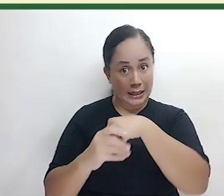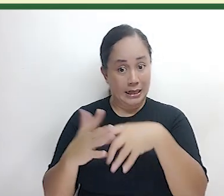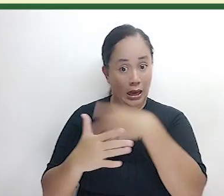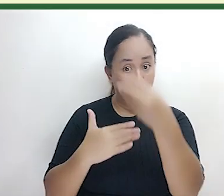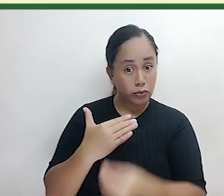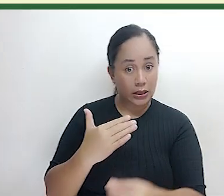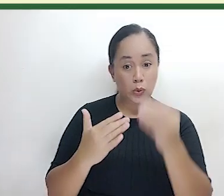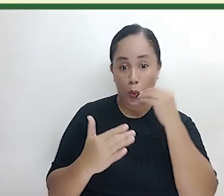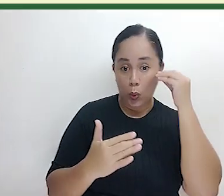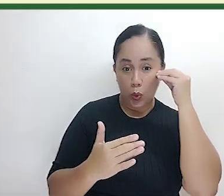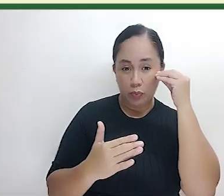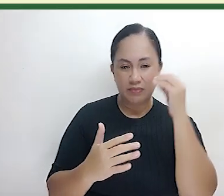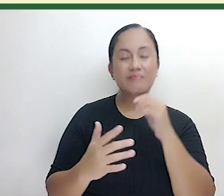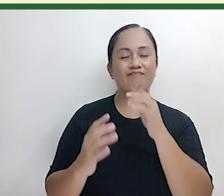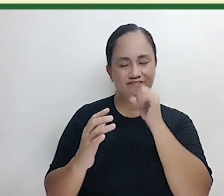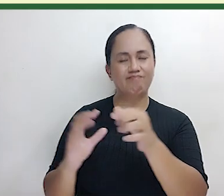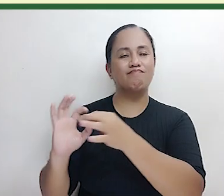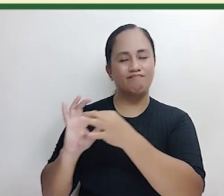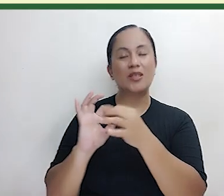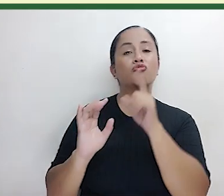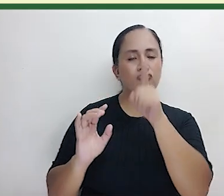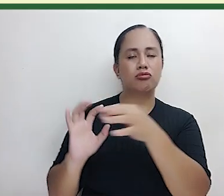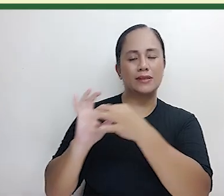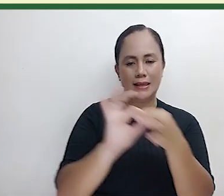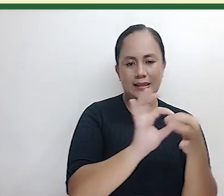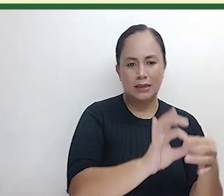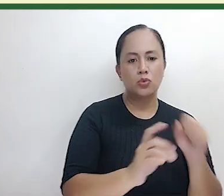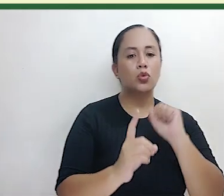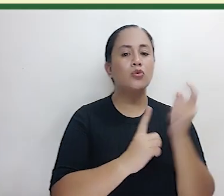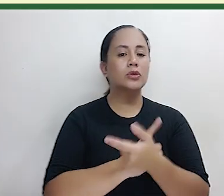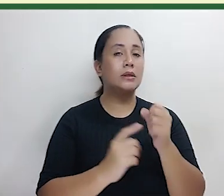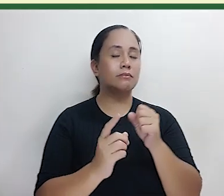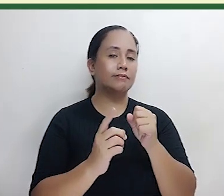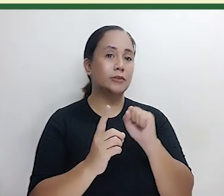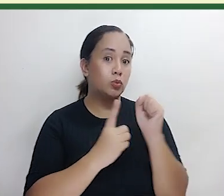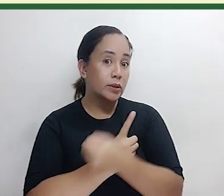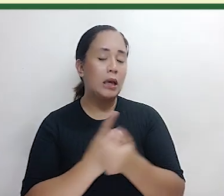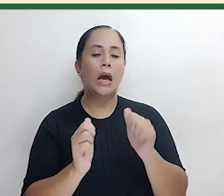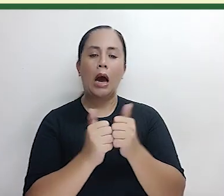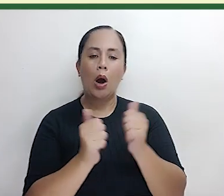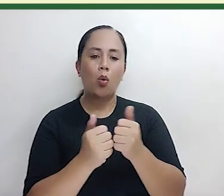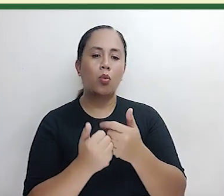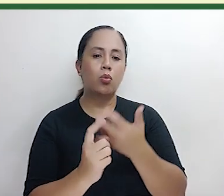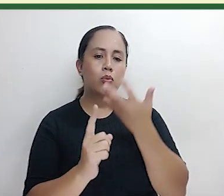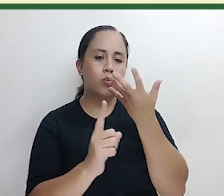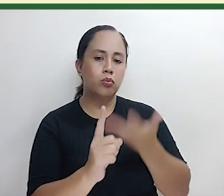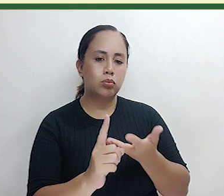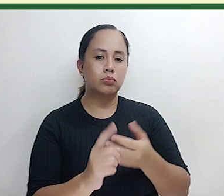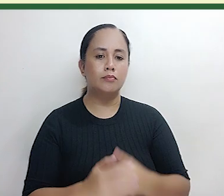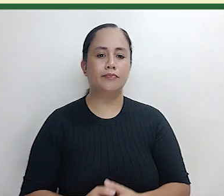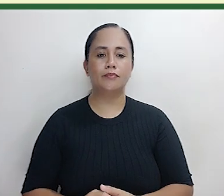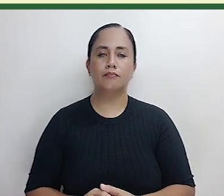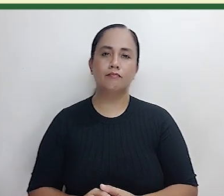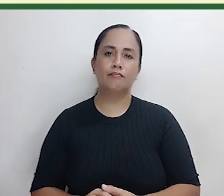power in and out of their homes is very much related to their social status and how they are treated.